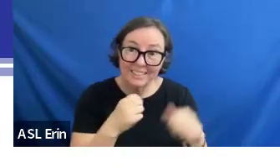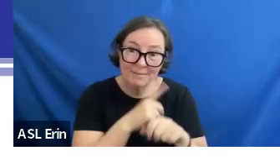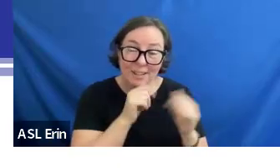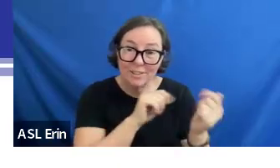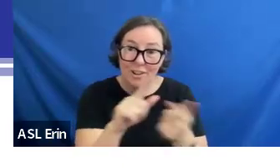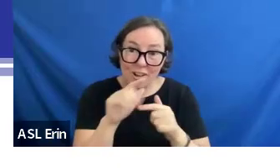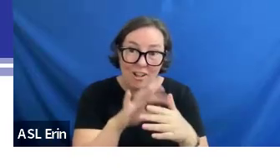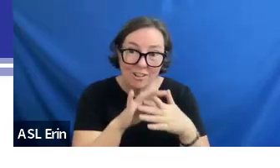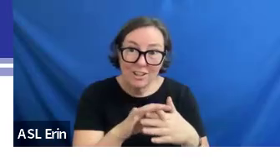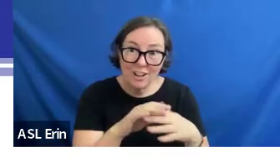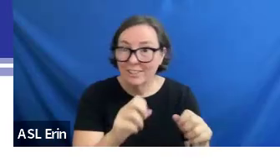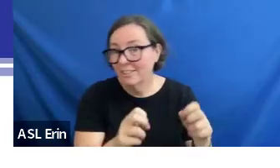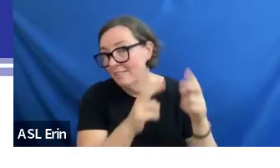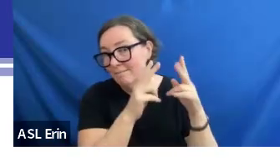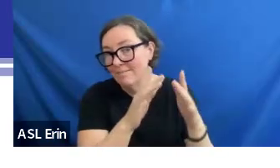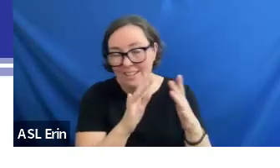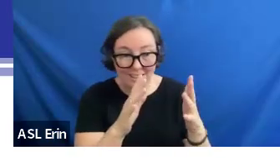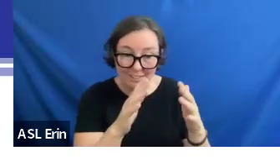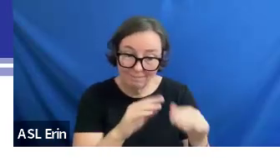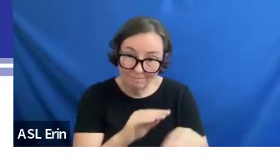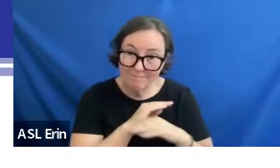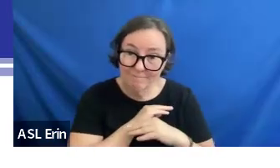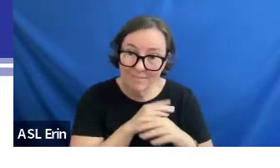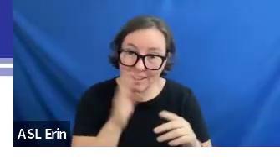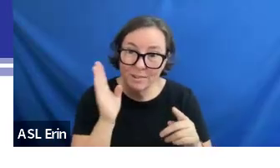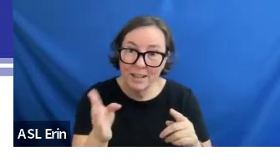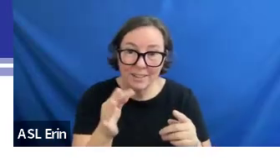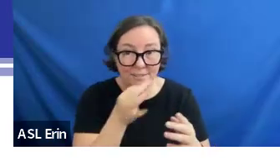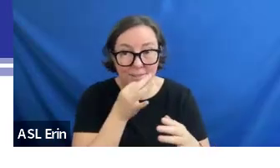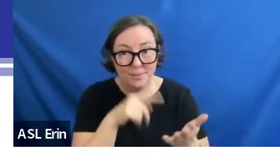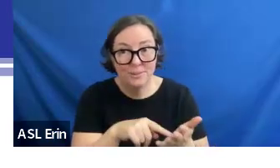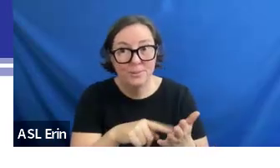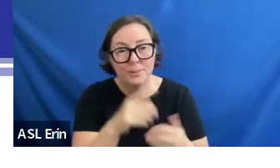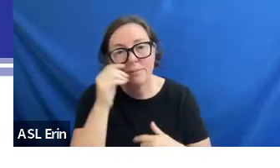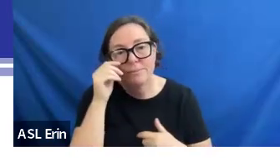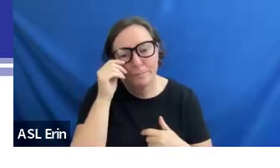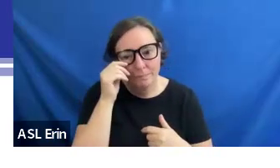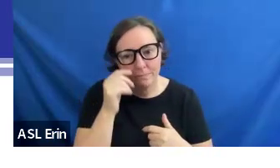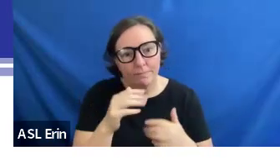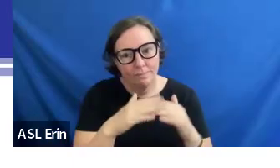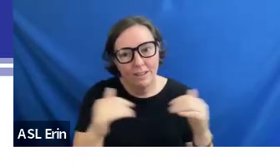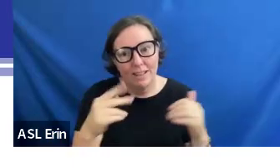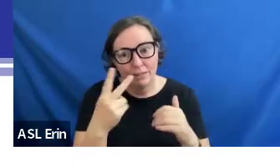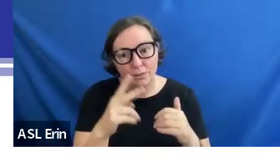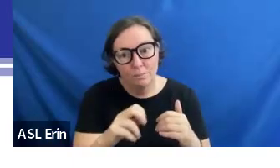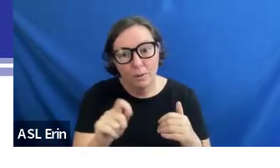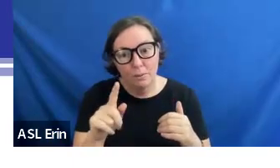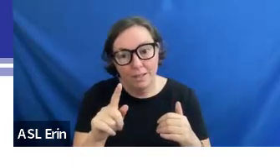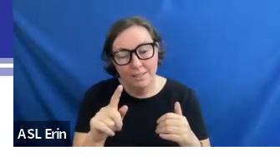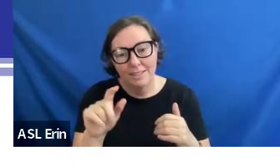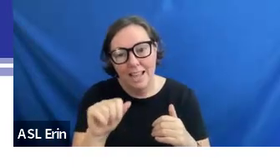electronic content and materials will be meeting WCAG guidelines, level 2.1